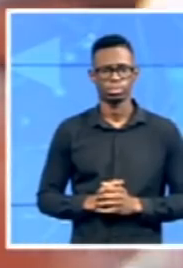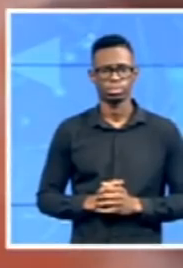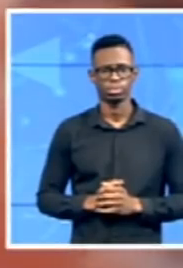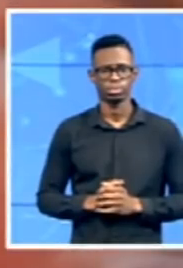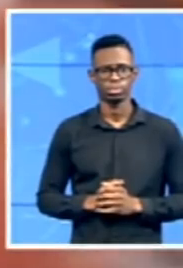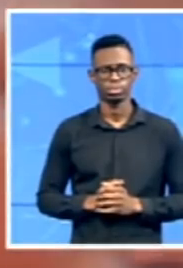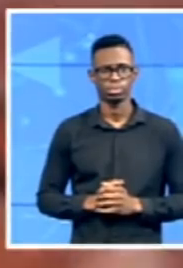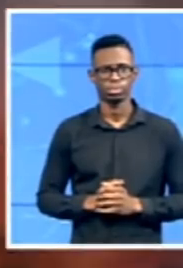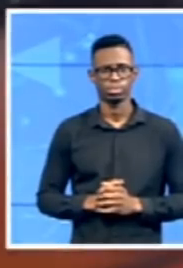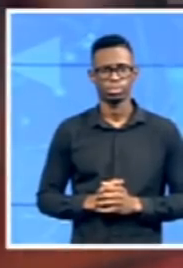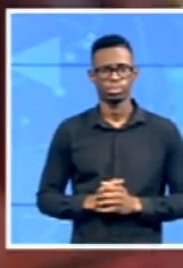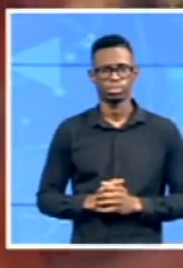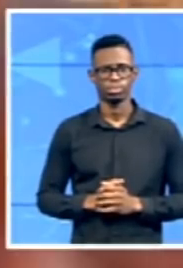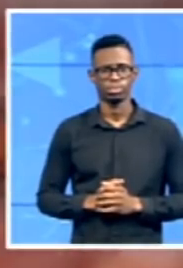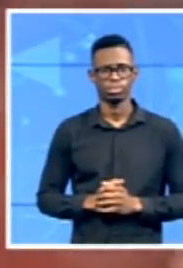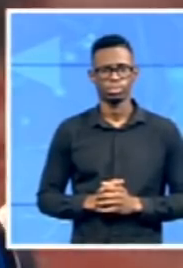Yeah, we are dealing with it.